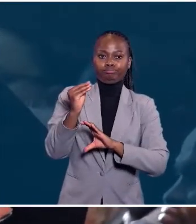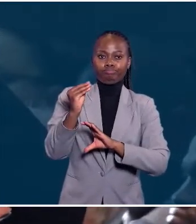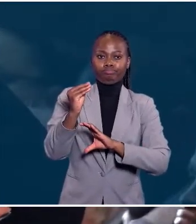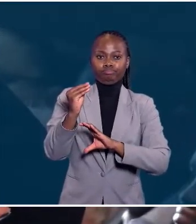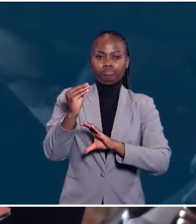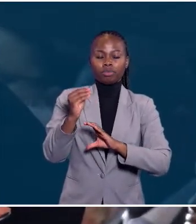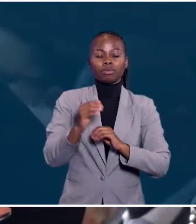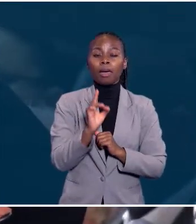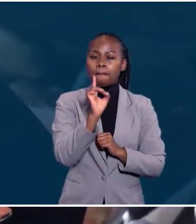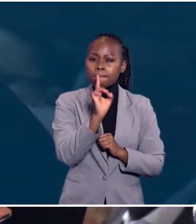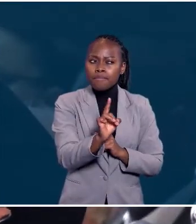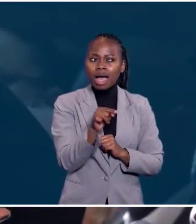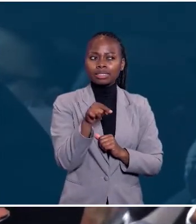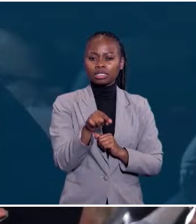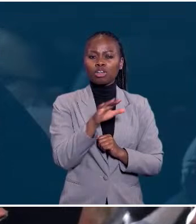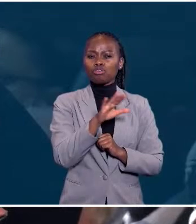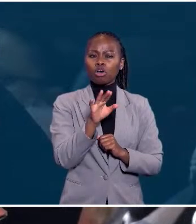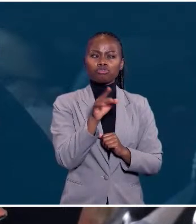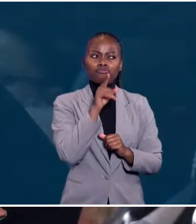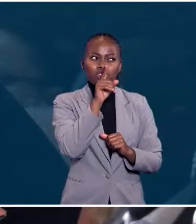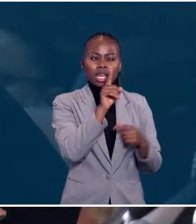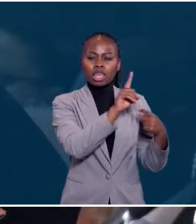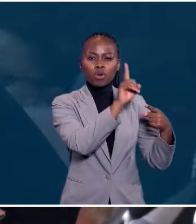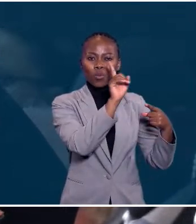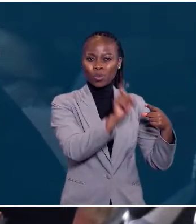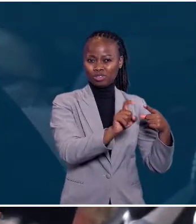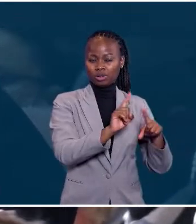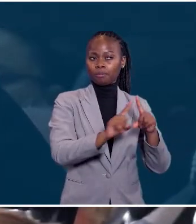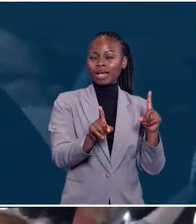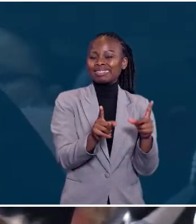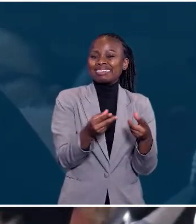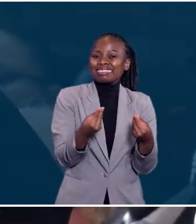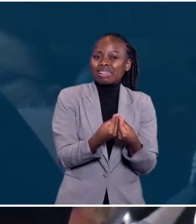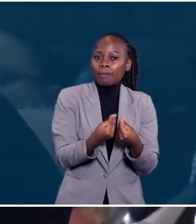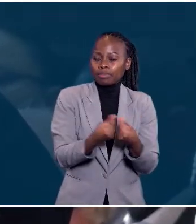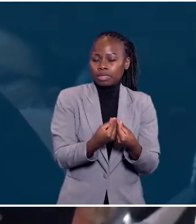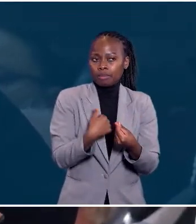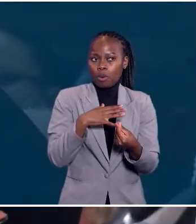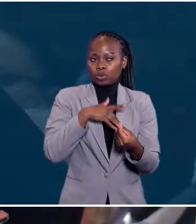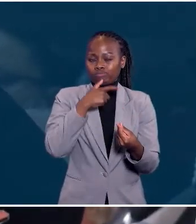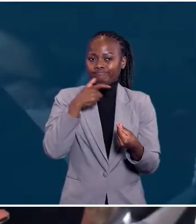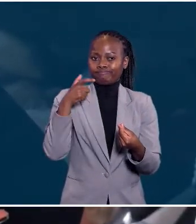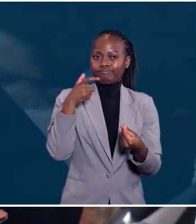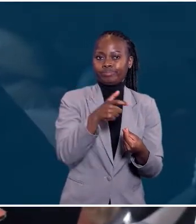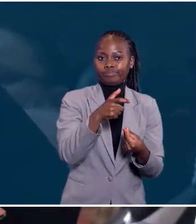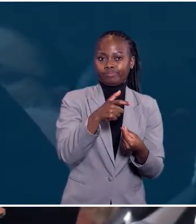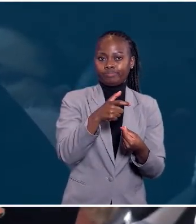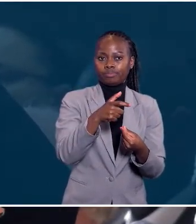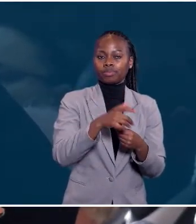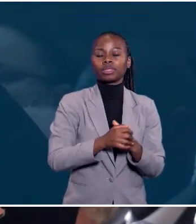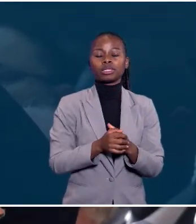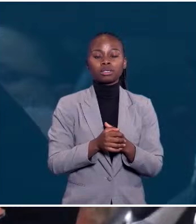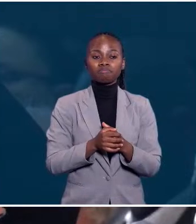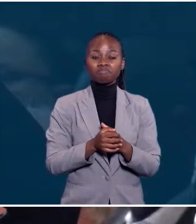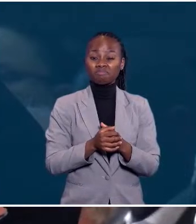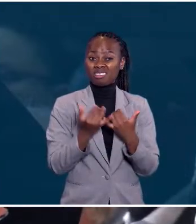Not quite a question, but something that we're currently working on. Obviously, things are changing a lot. I think the important thing here